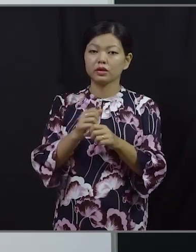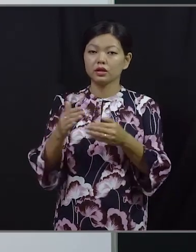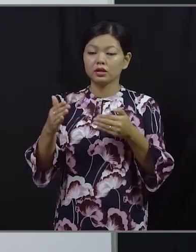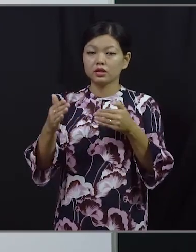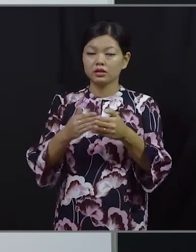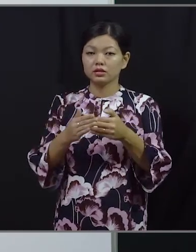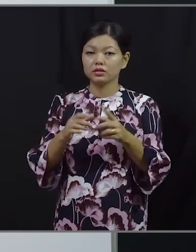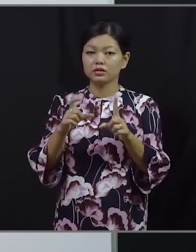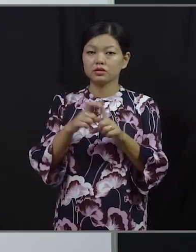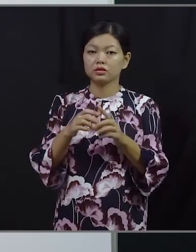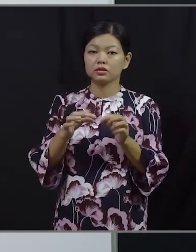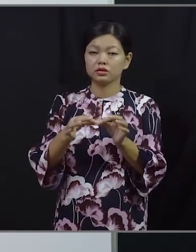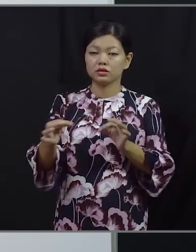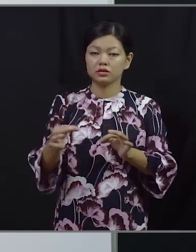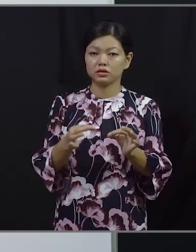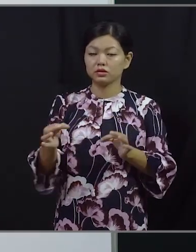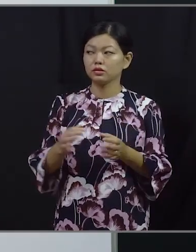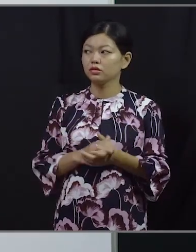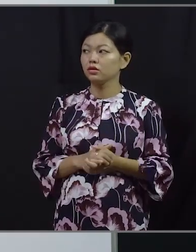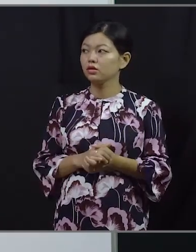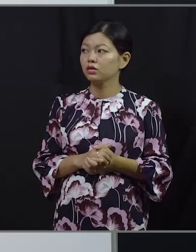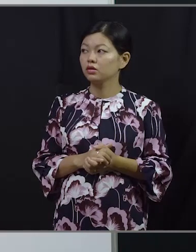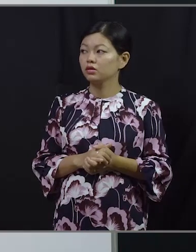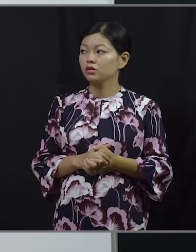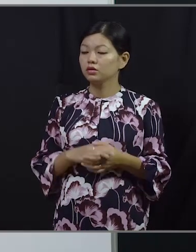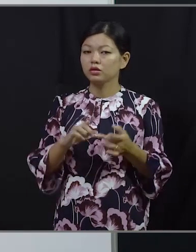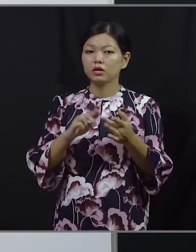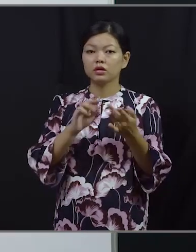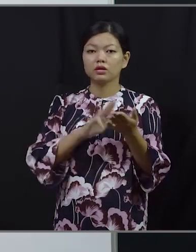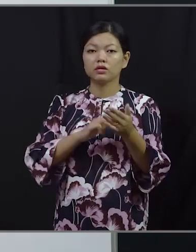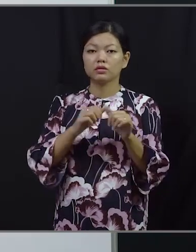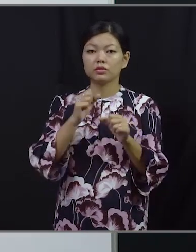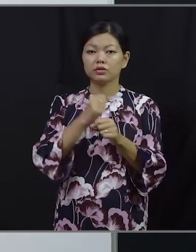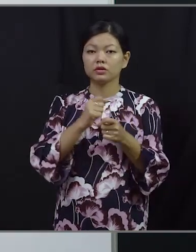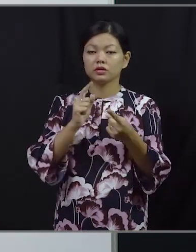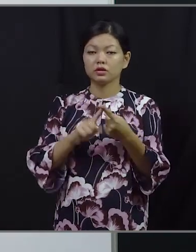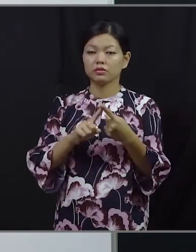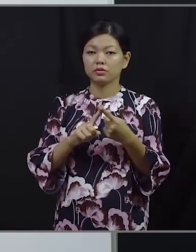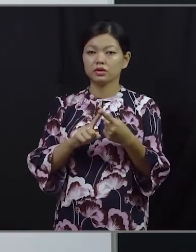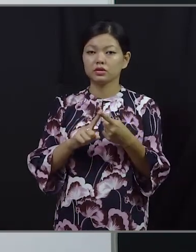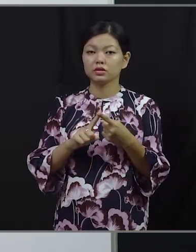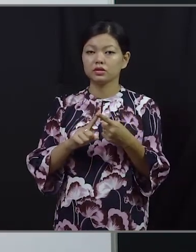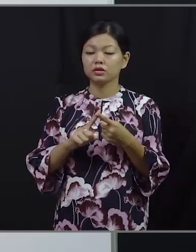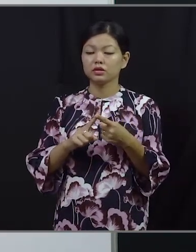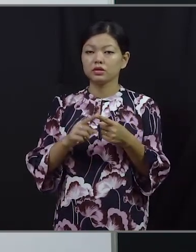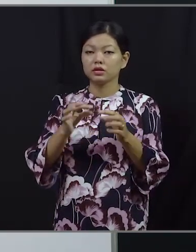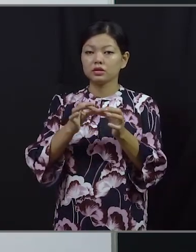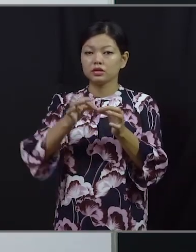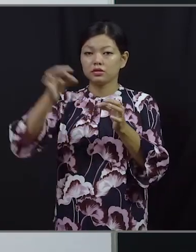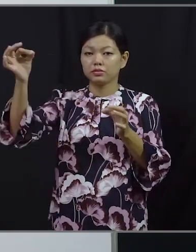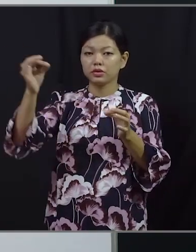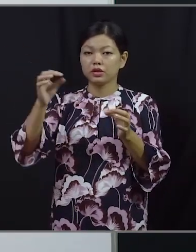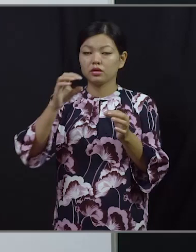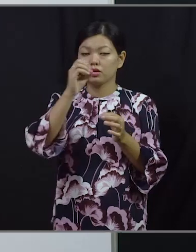of the angle subtended by image at I to the angle subtended by the object when